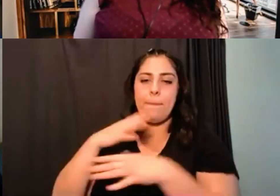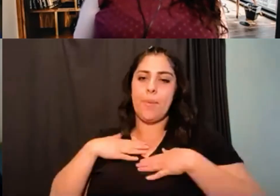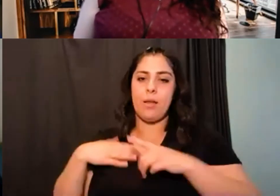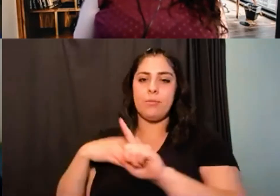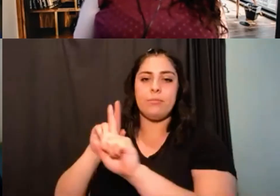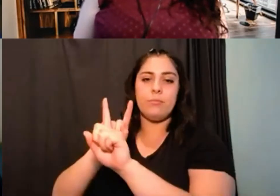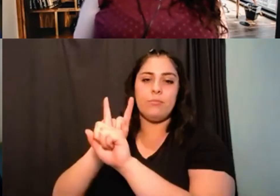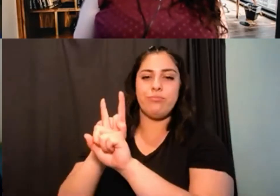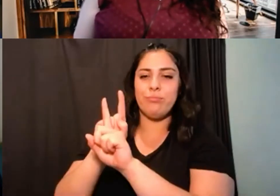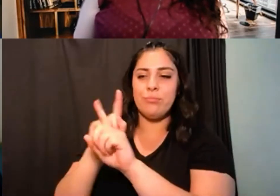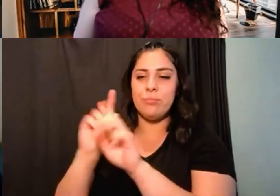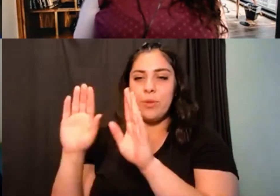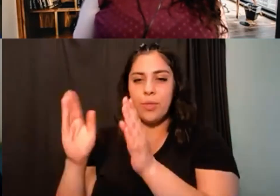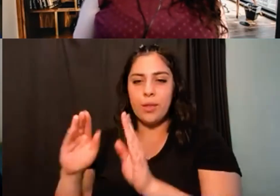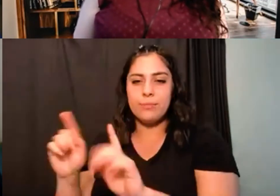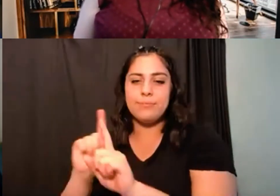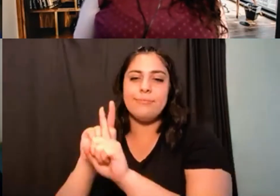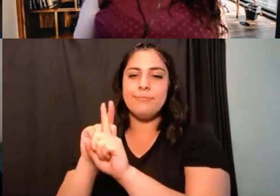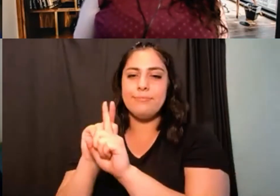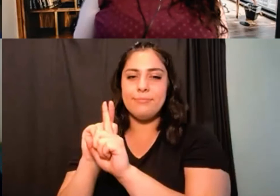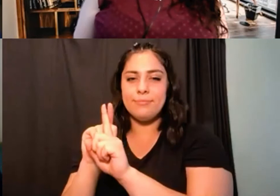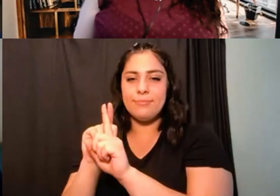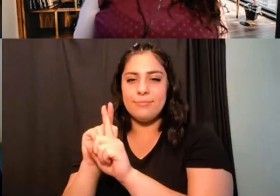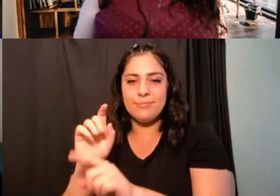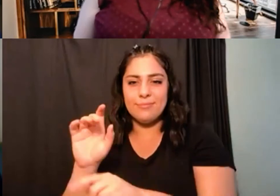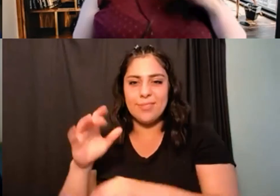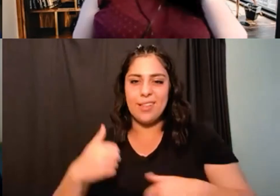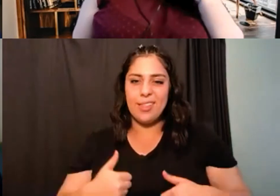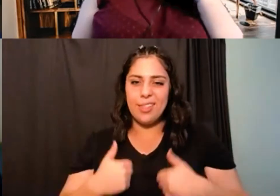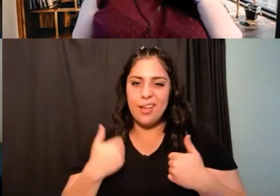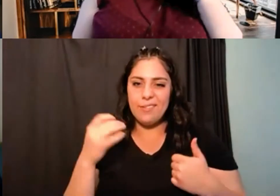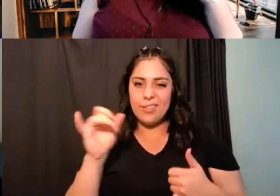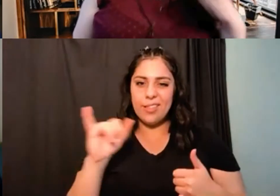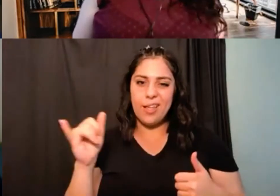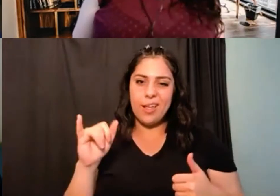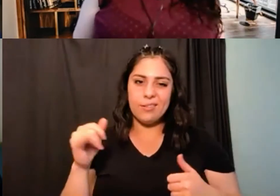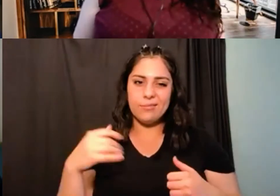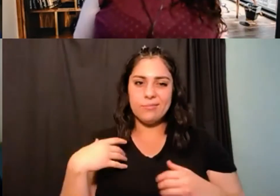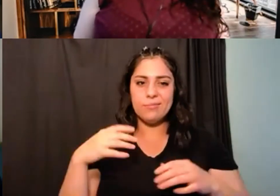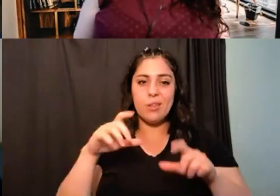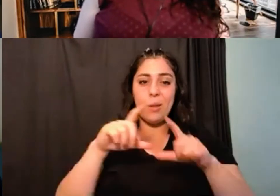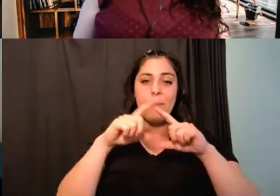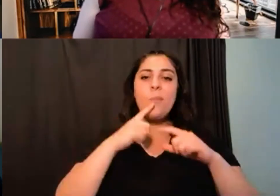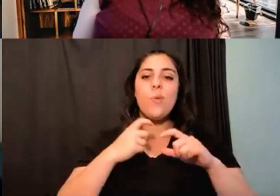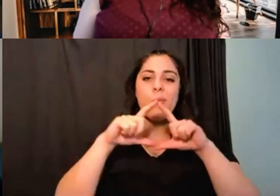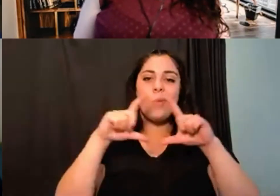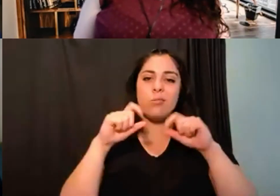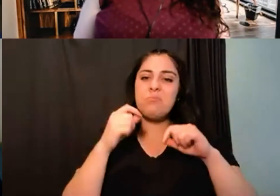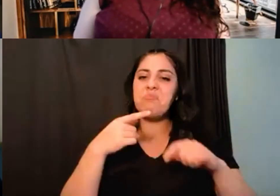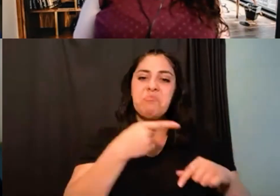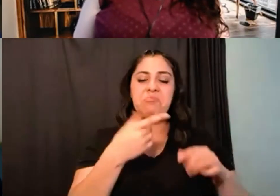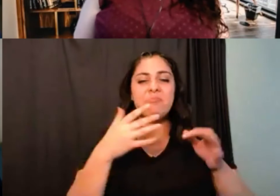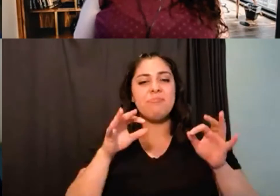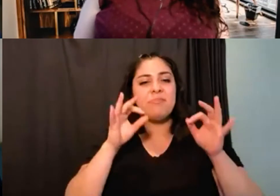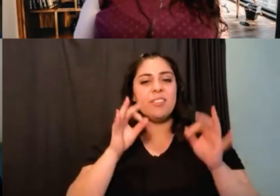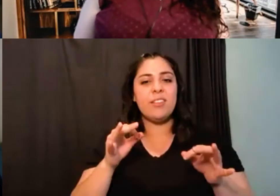thickness. Life like bricks carried on his back. He chooses to nestle and unpack in